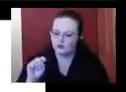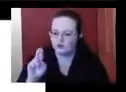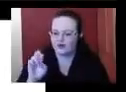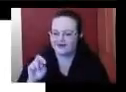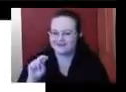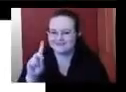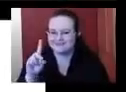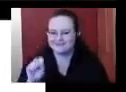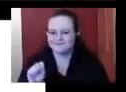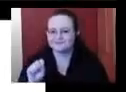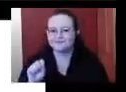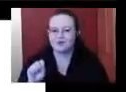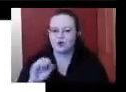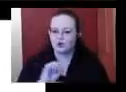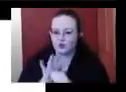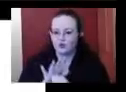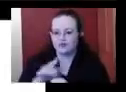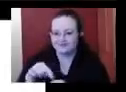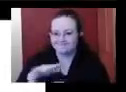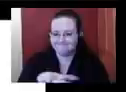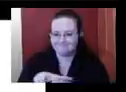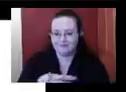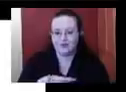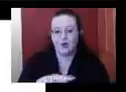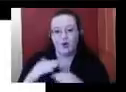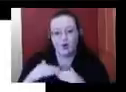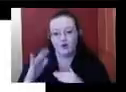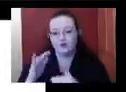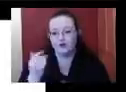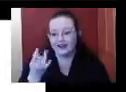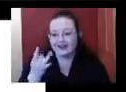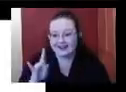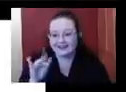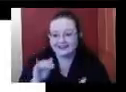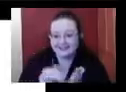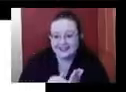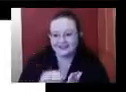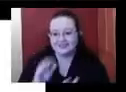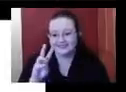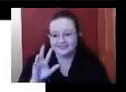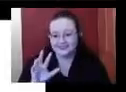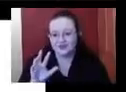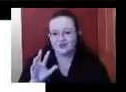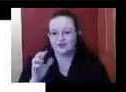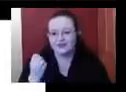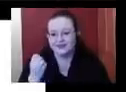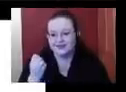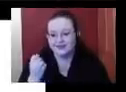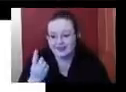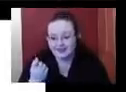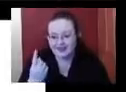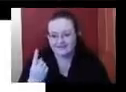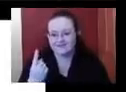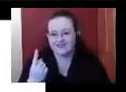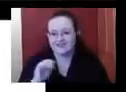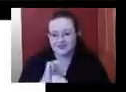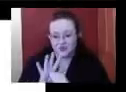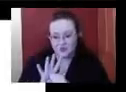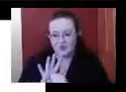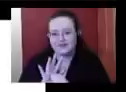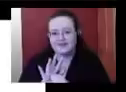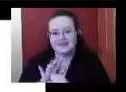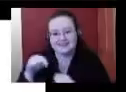Halton has seen over 18,600 cases of COVID-19 so far, and these are just the ones that we know